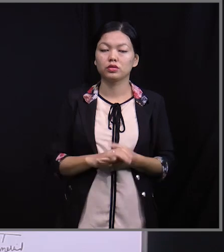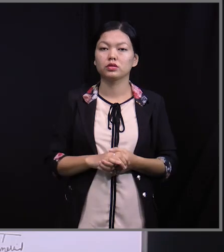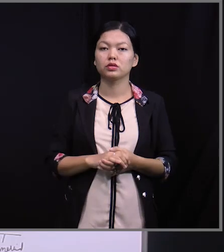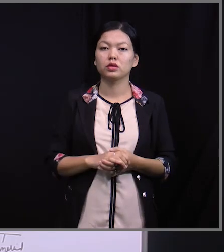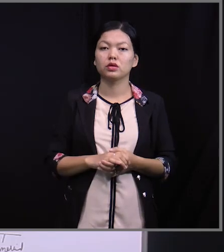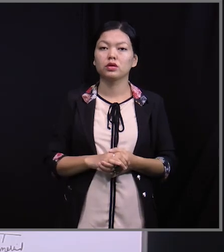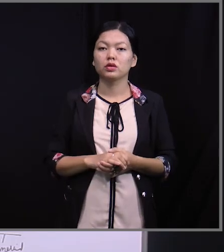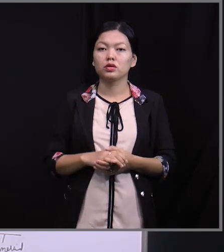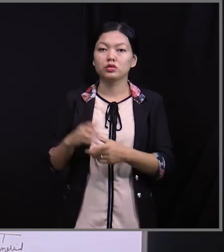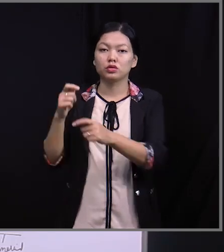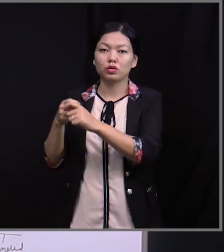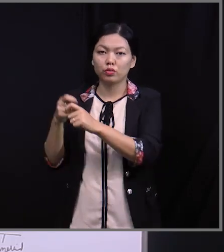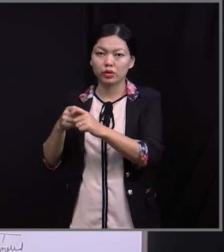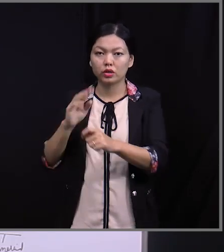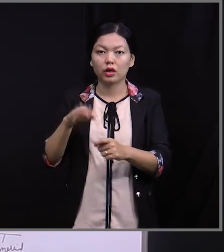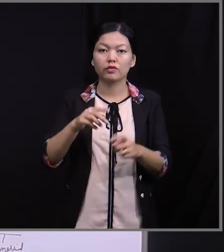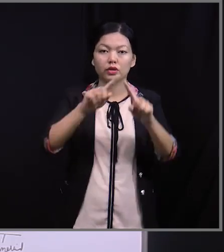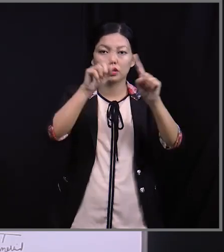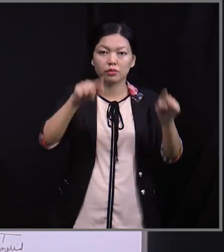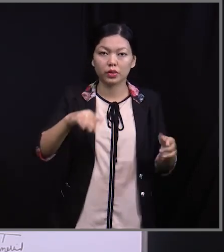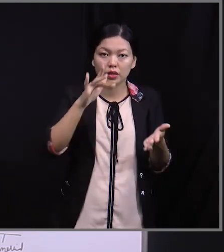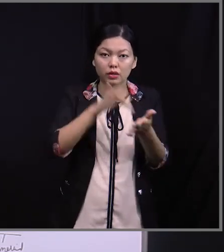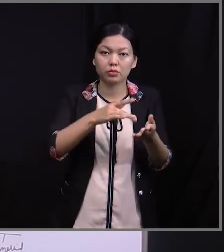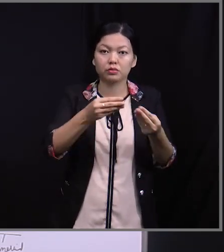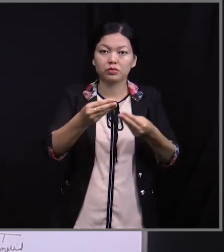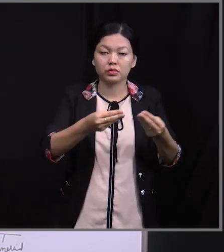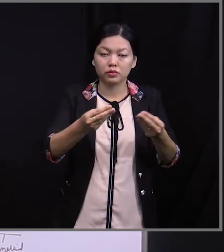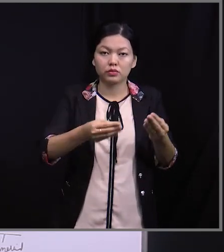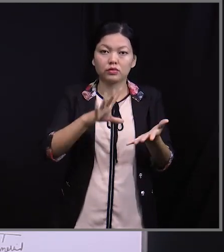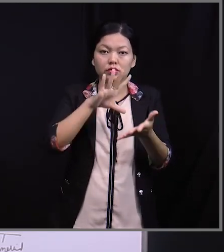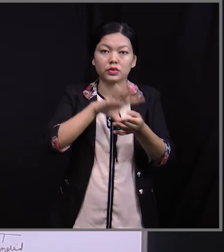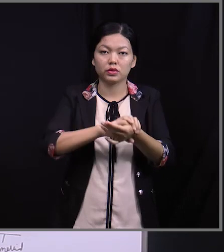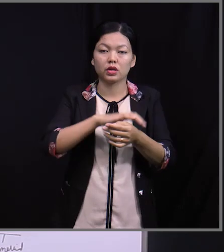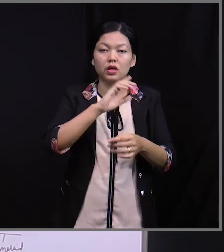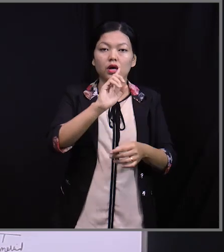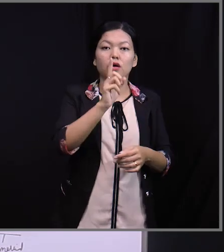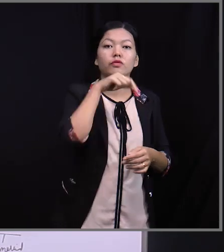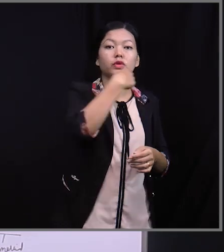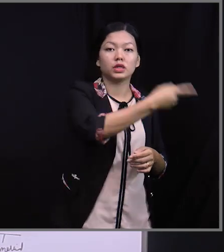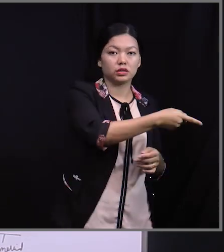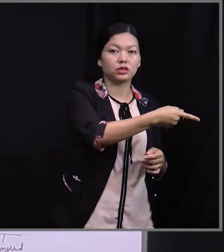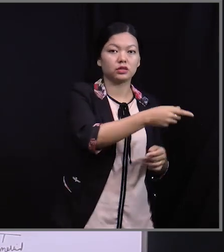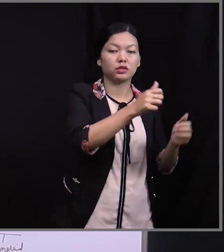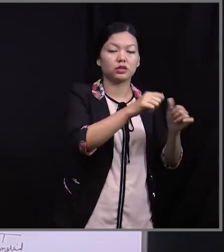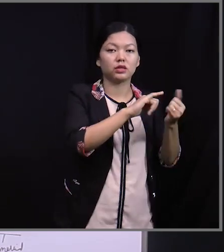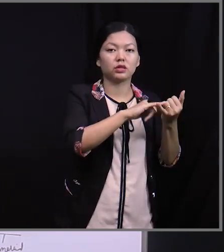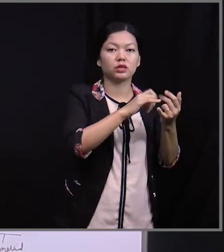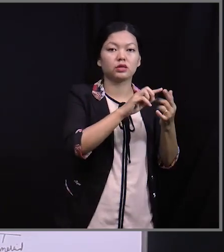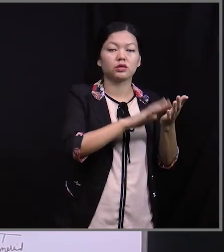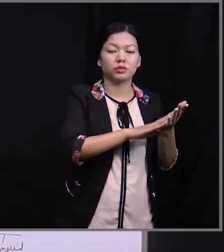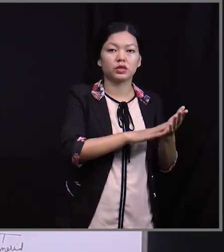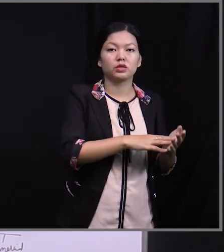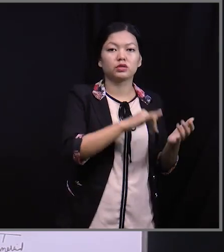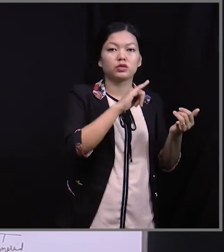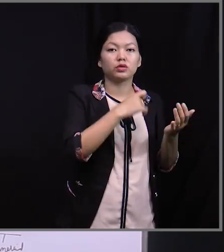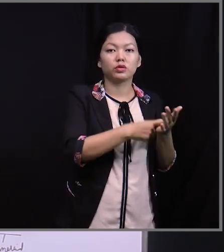next step is to assemble the requirements. So assembling the requirements can be getting the